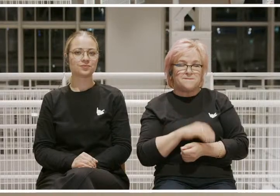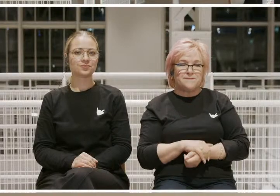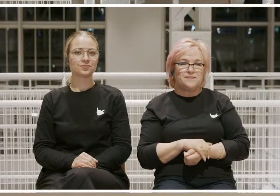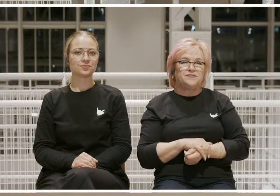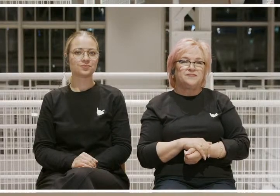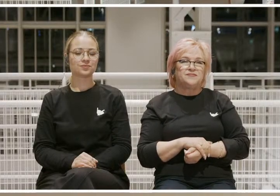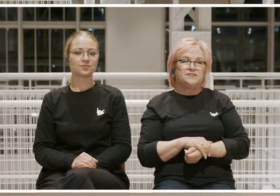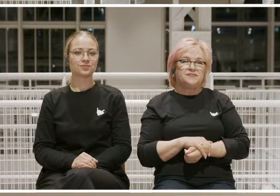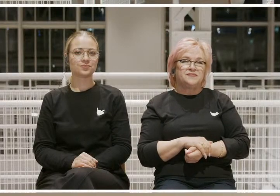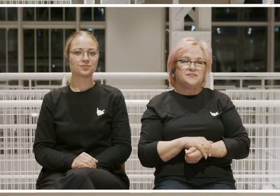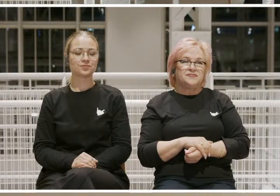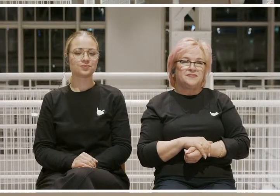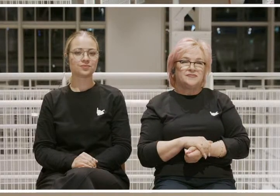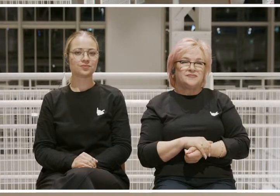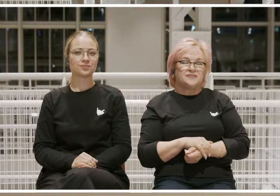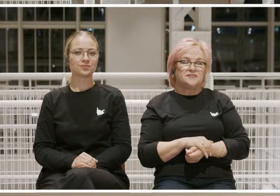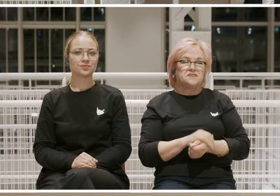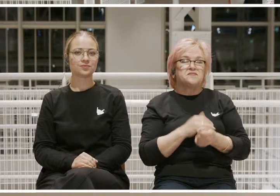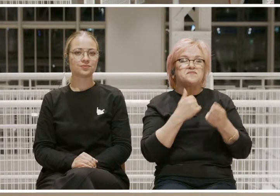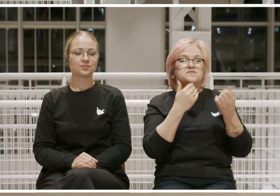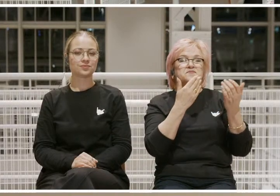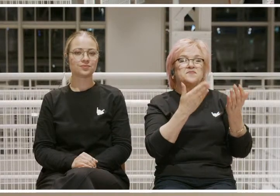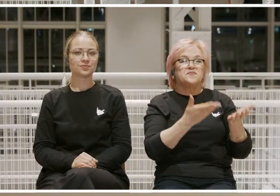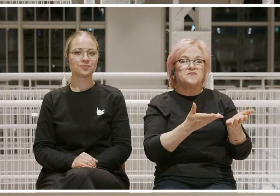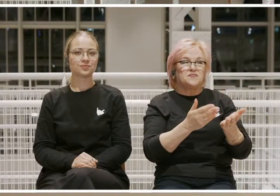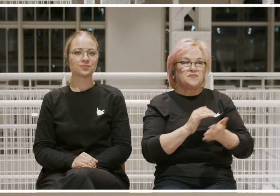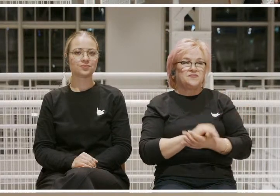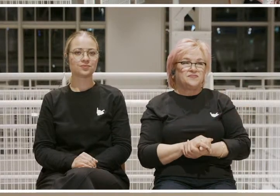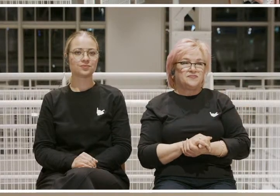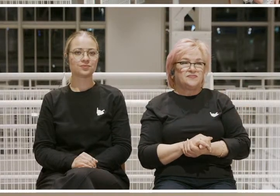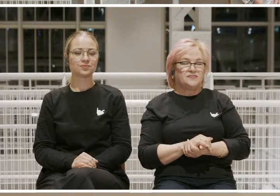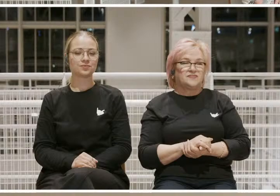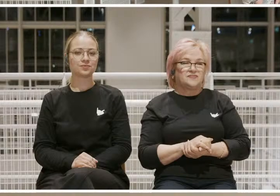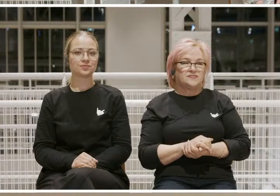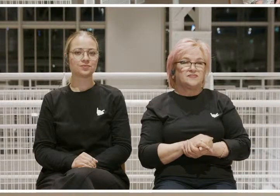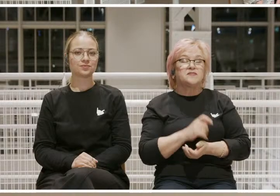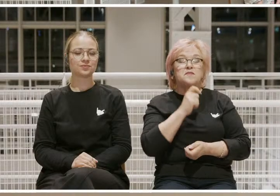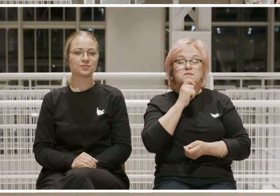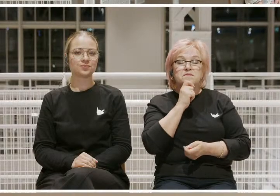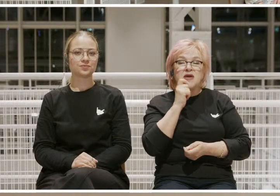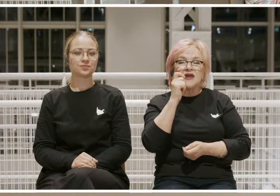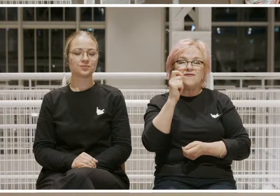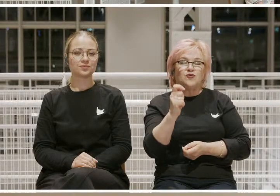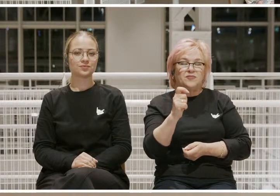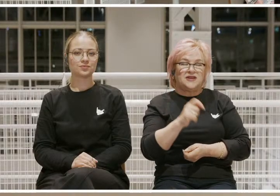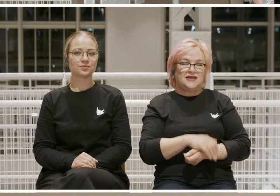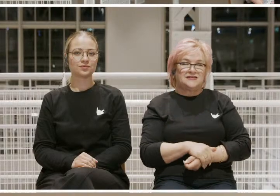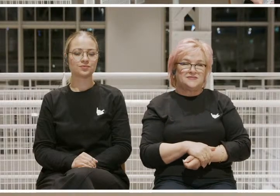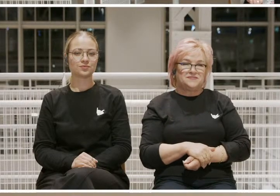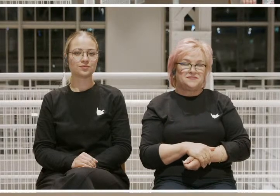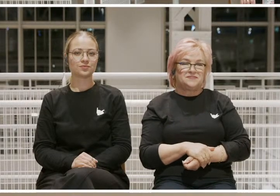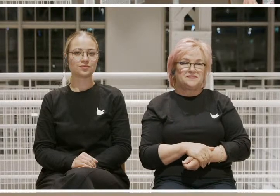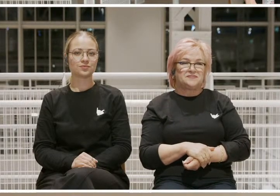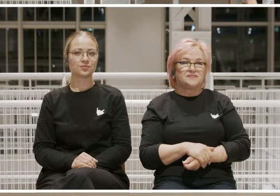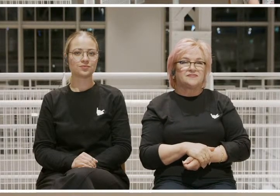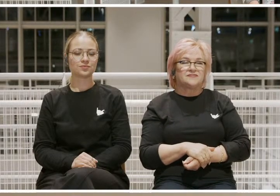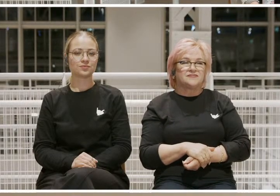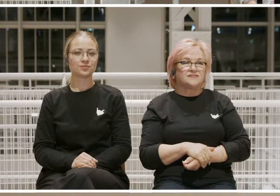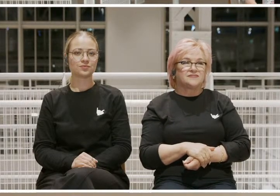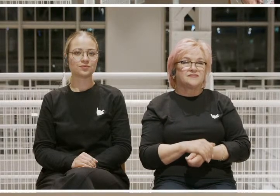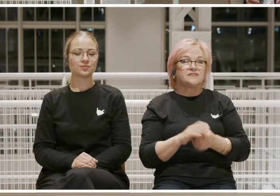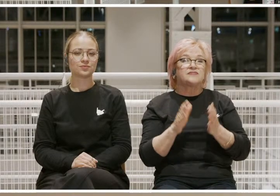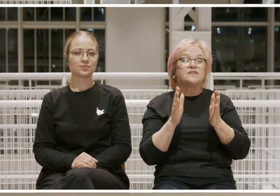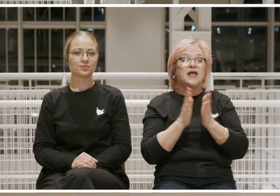experience colleague will give it to you. My only note is please ask the question in Russian because we